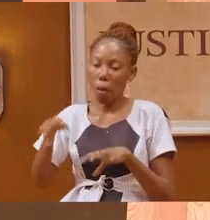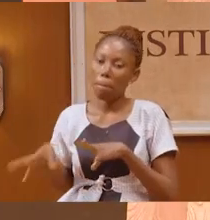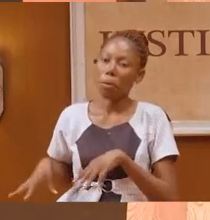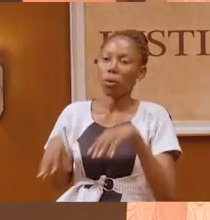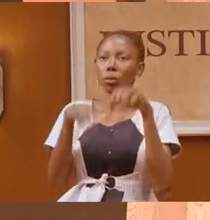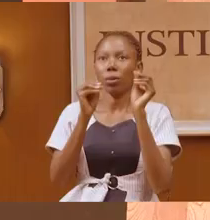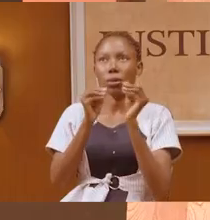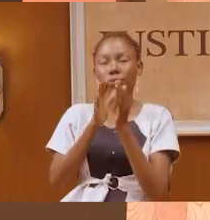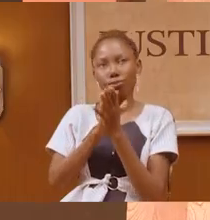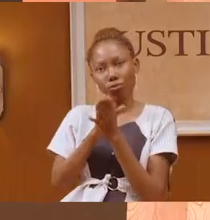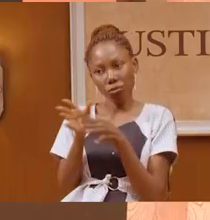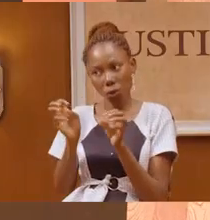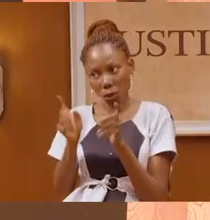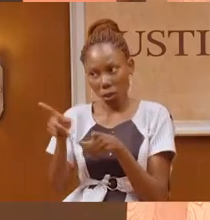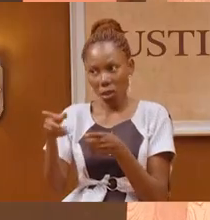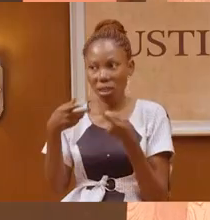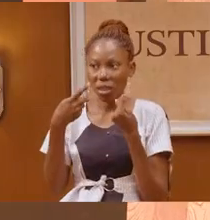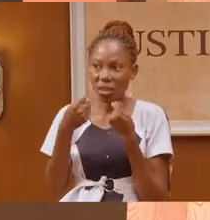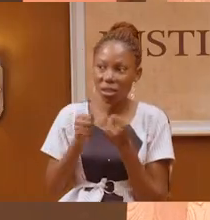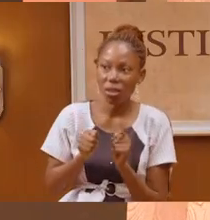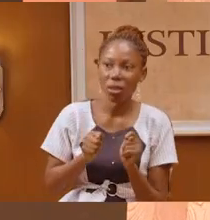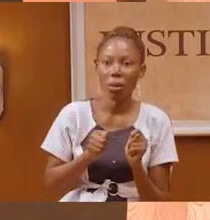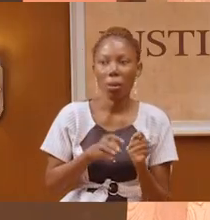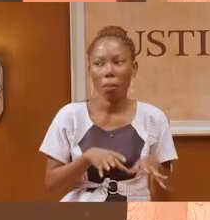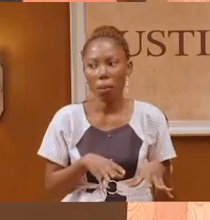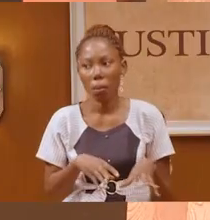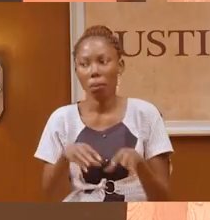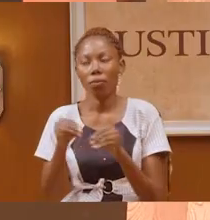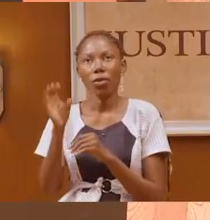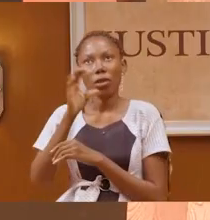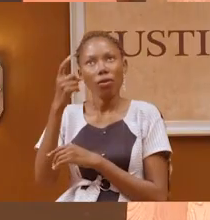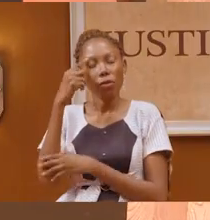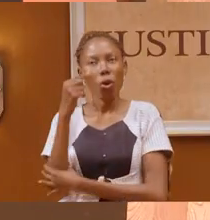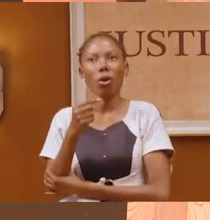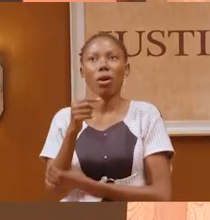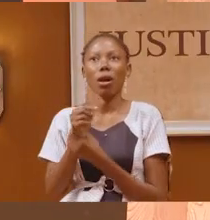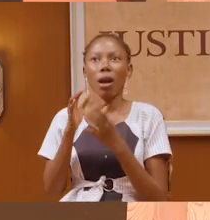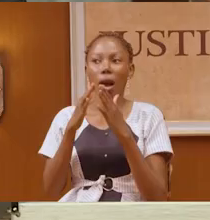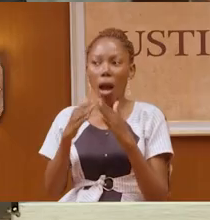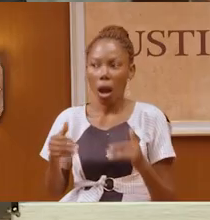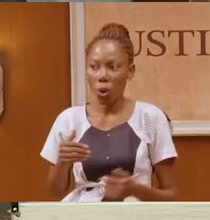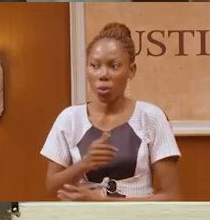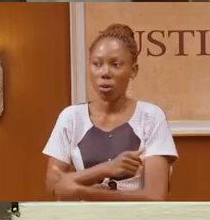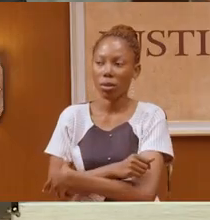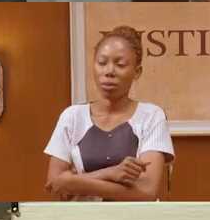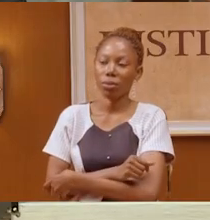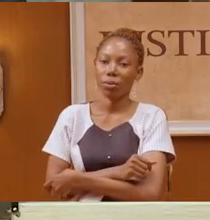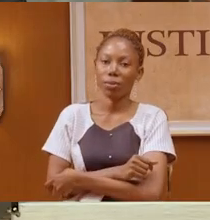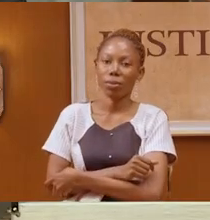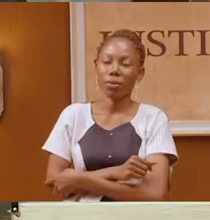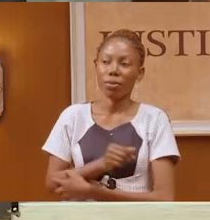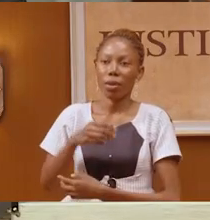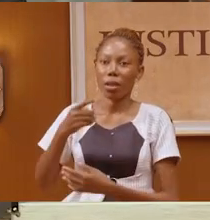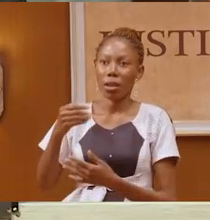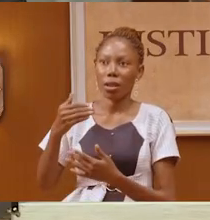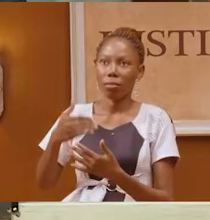Then on the process of packing, I'm trying to make arrangement on how to get a house and that place. Then